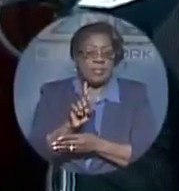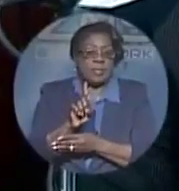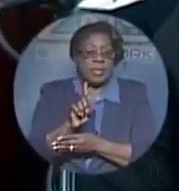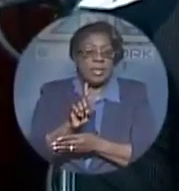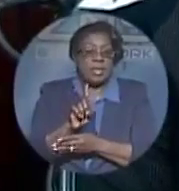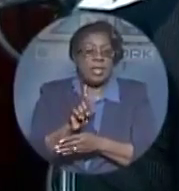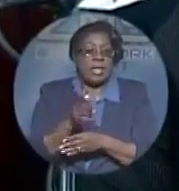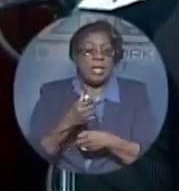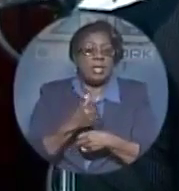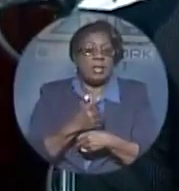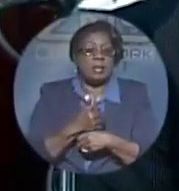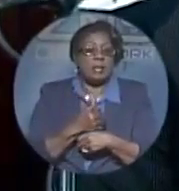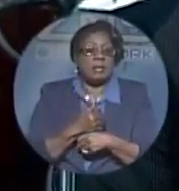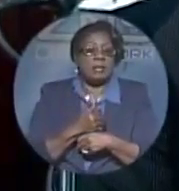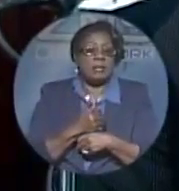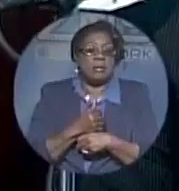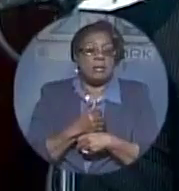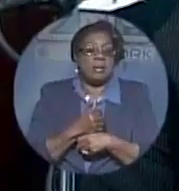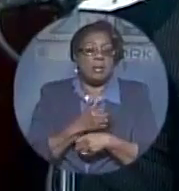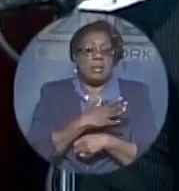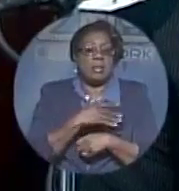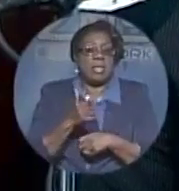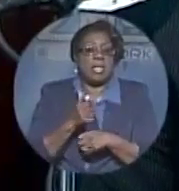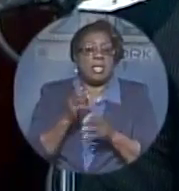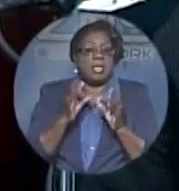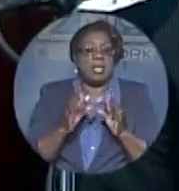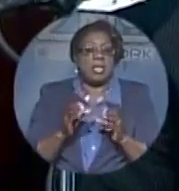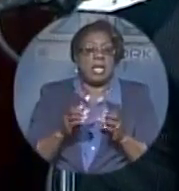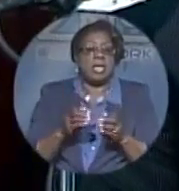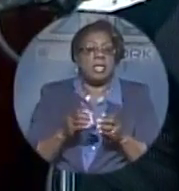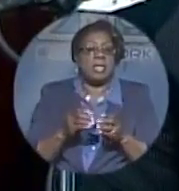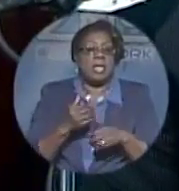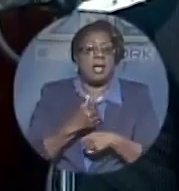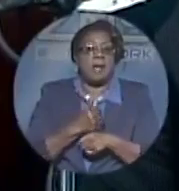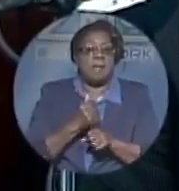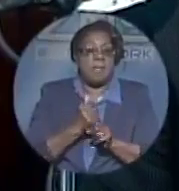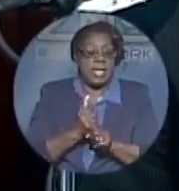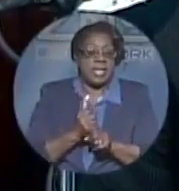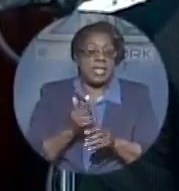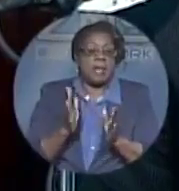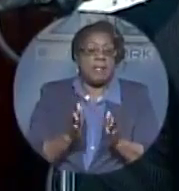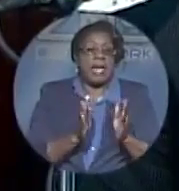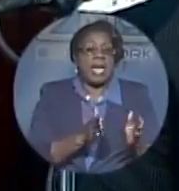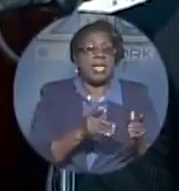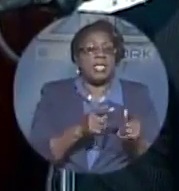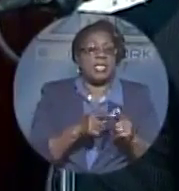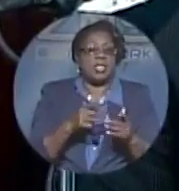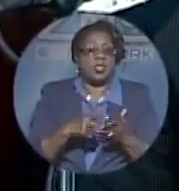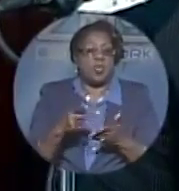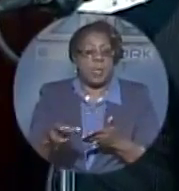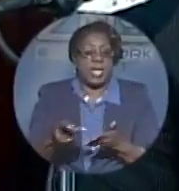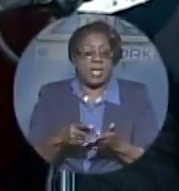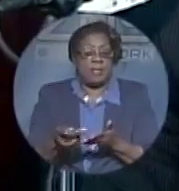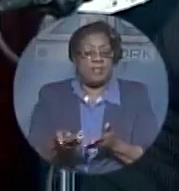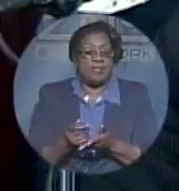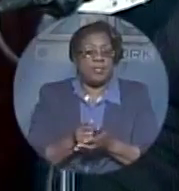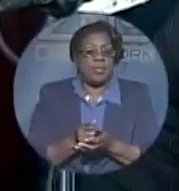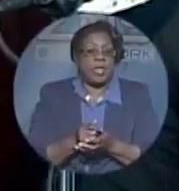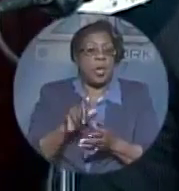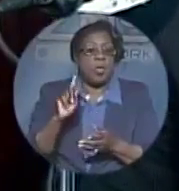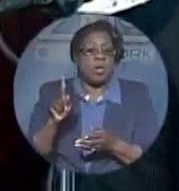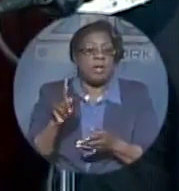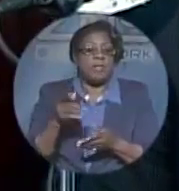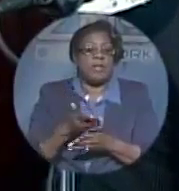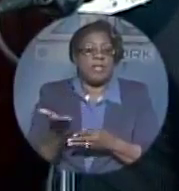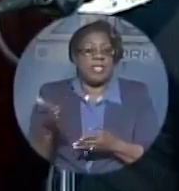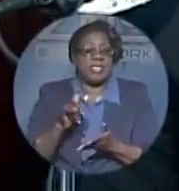rep. They can look at the payment option that is there and make a determination. One of the things